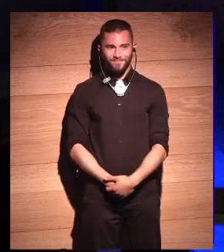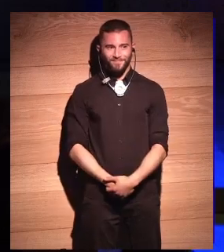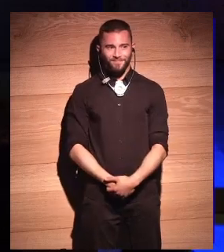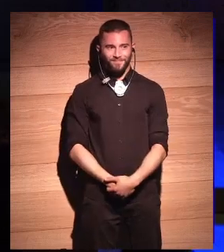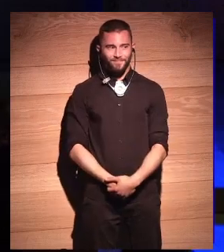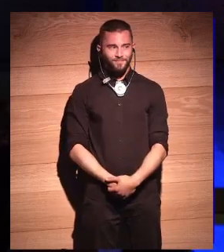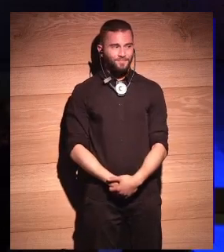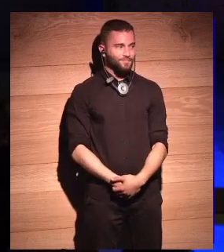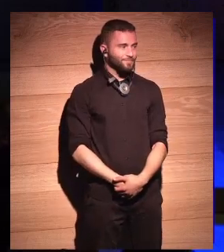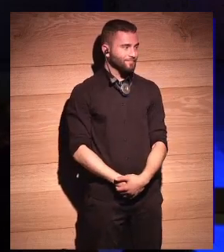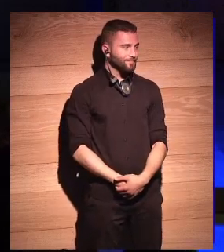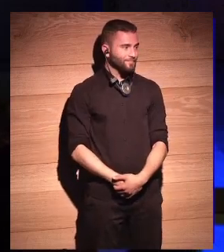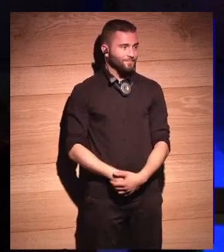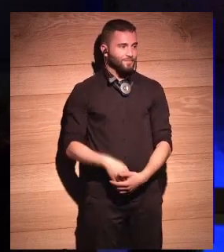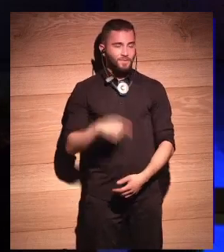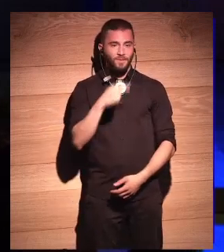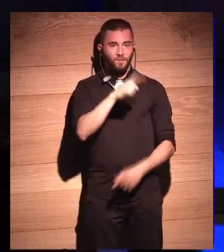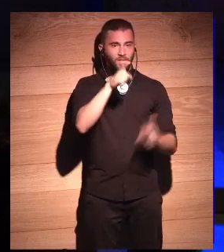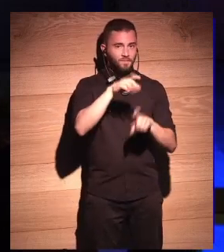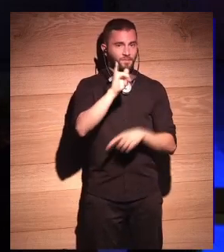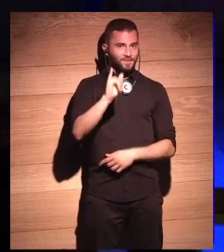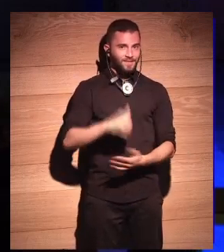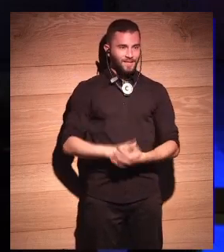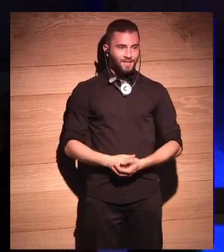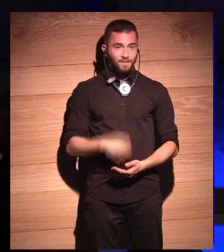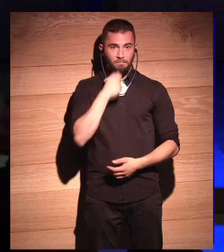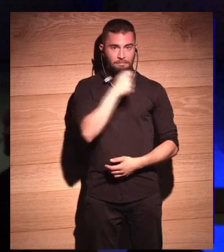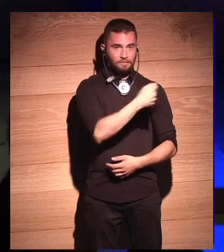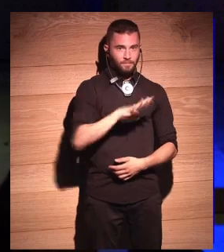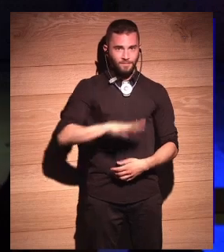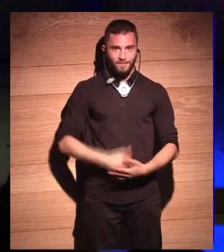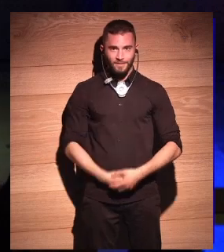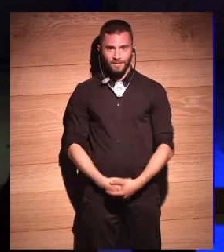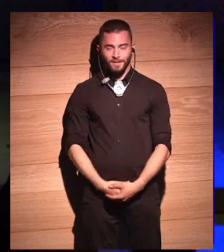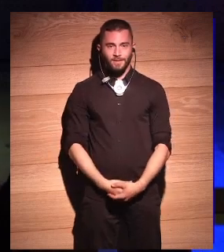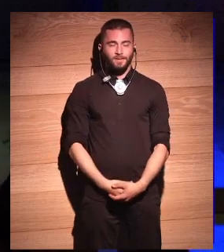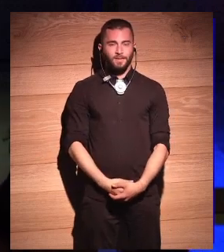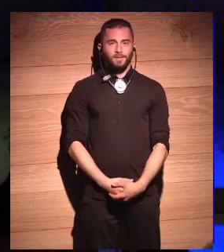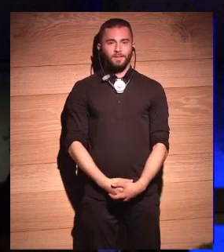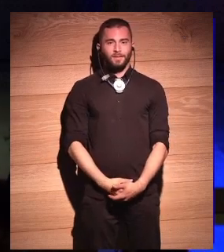There is one. Do you need a microphone? Okay.